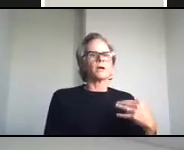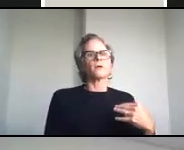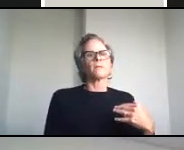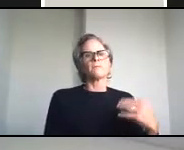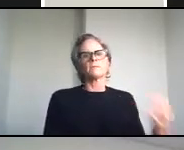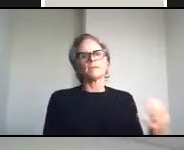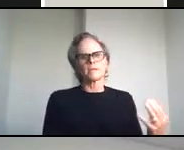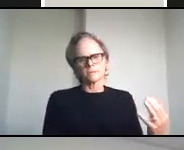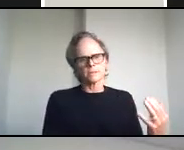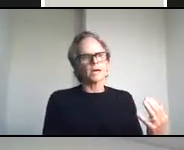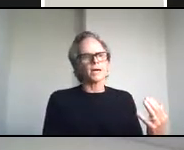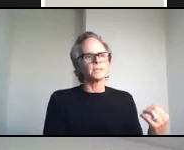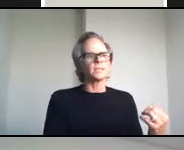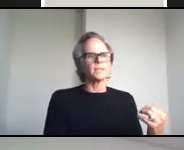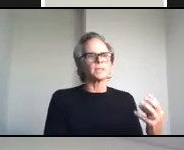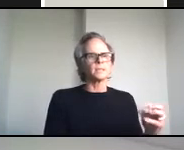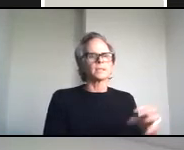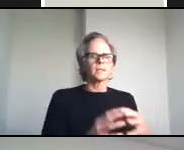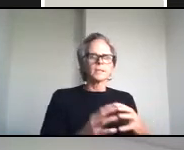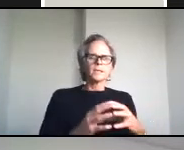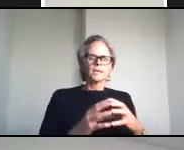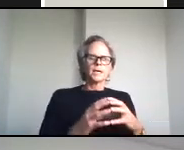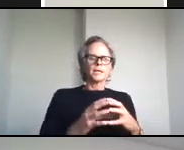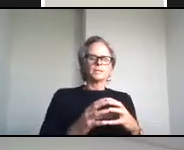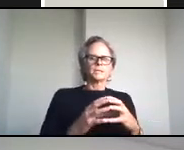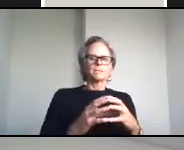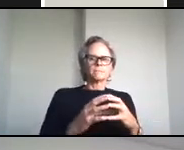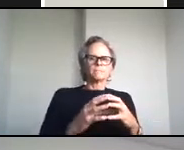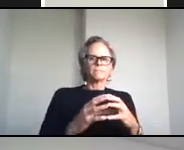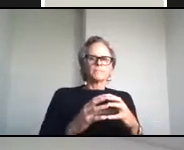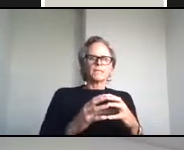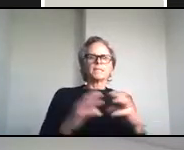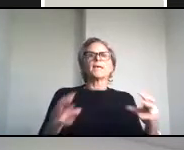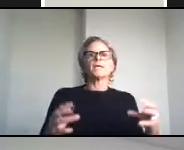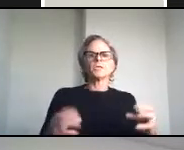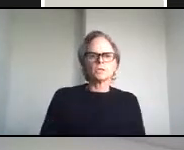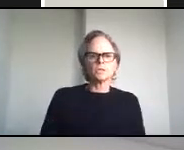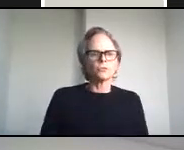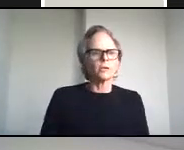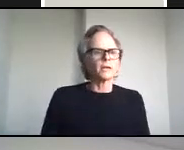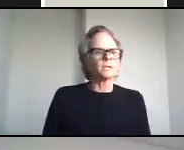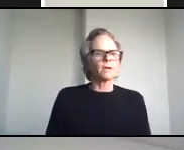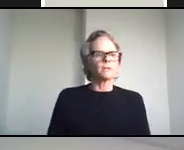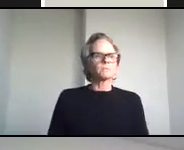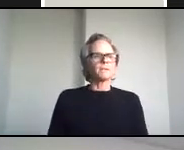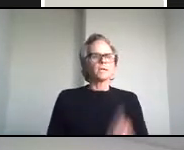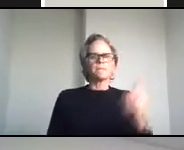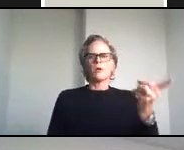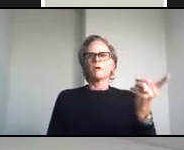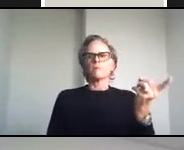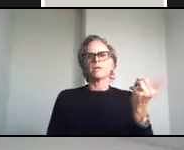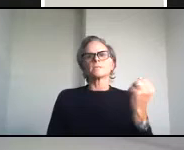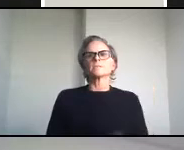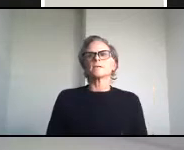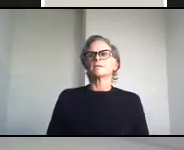were to cover up everything, the signs and anything that has an indication that children occupy the space, I'd